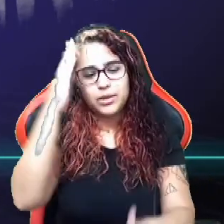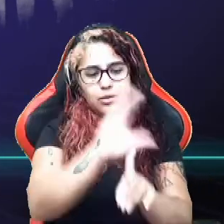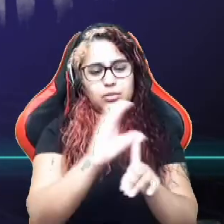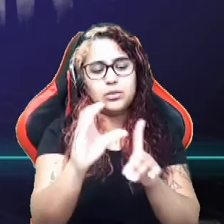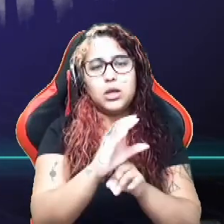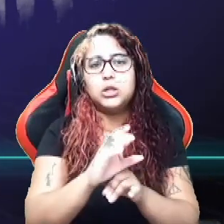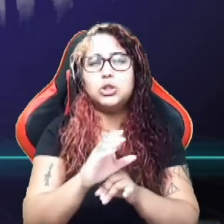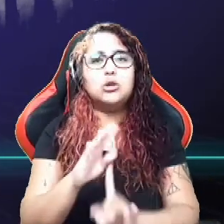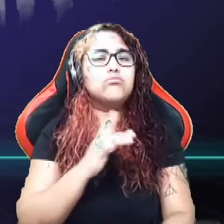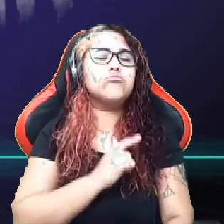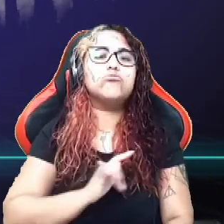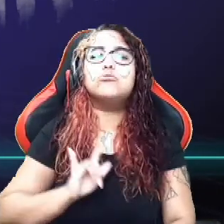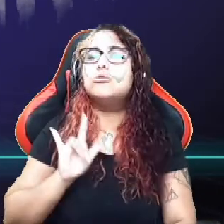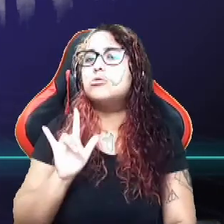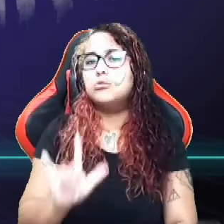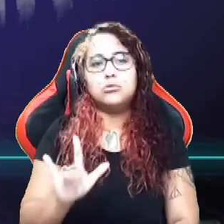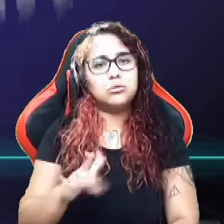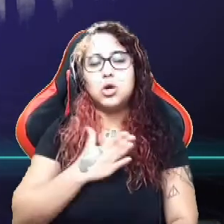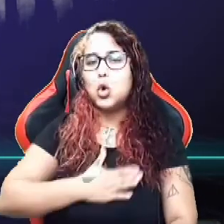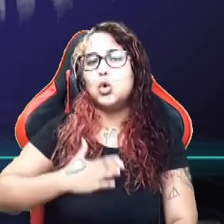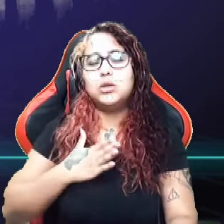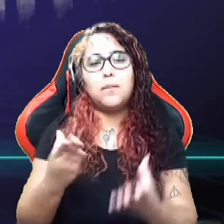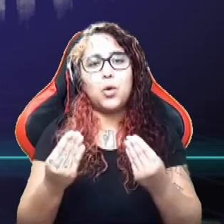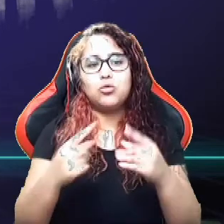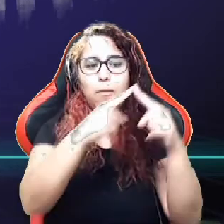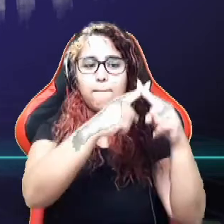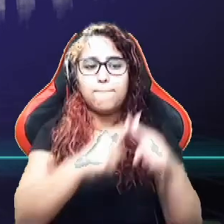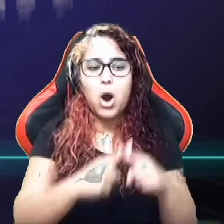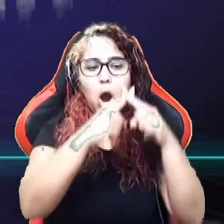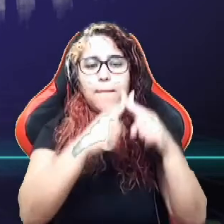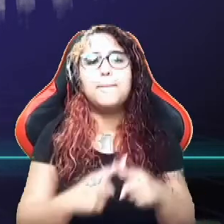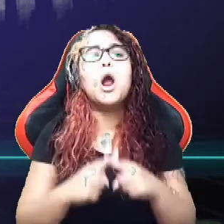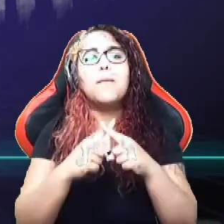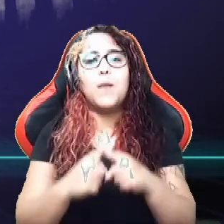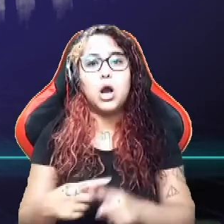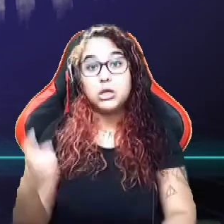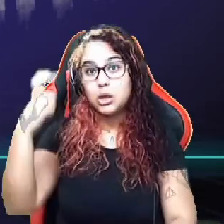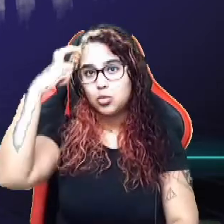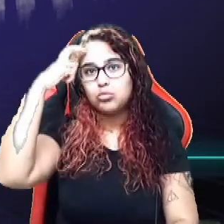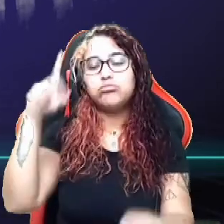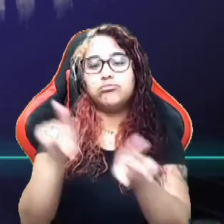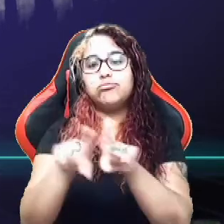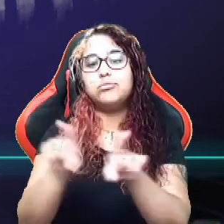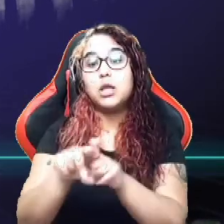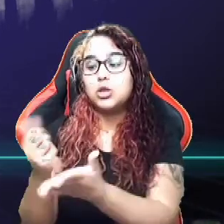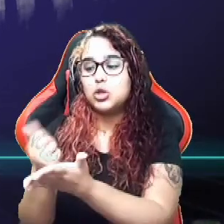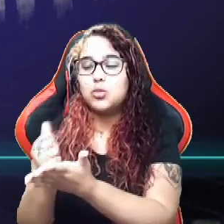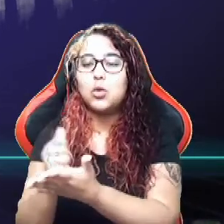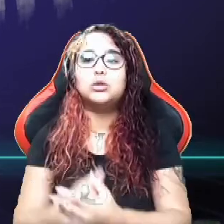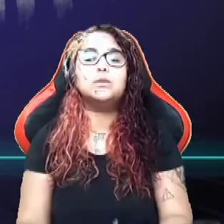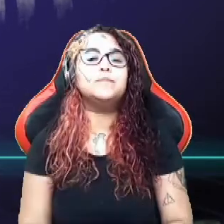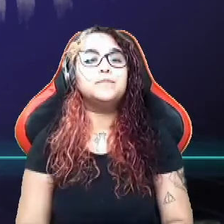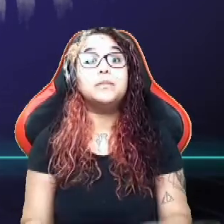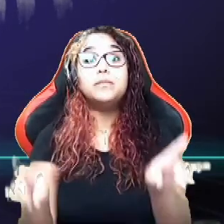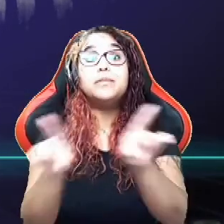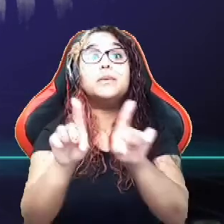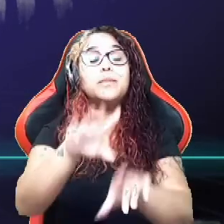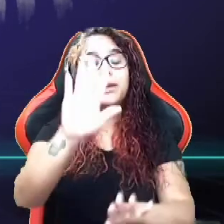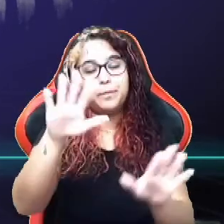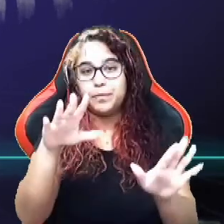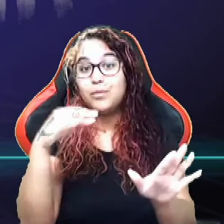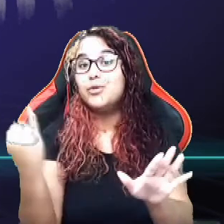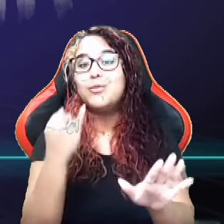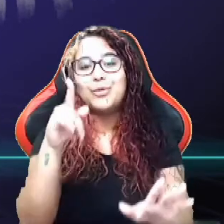likes, competitions and more professional content. So this is something that we always want to bring to the